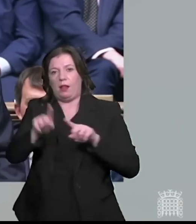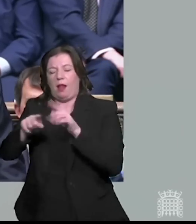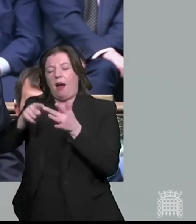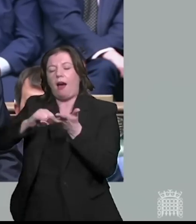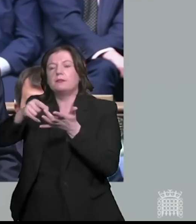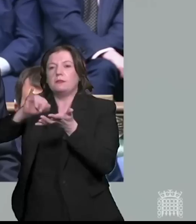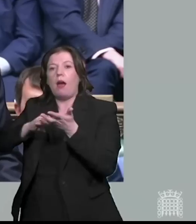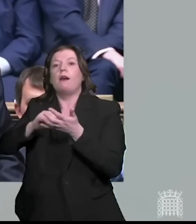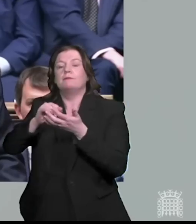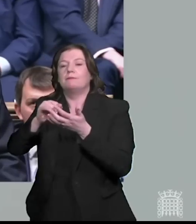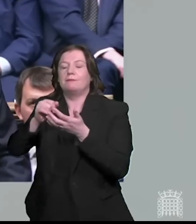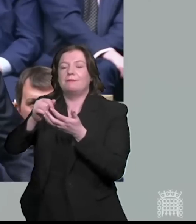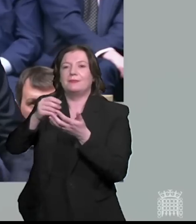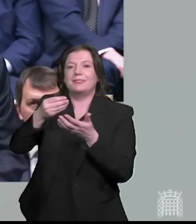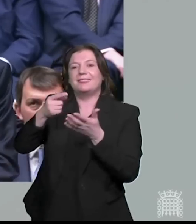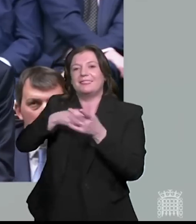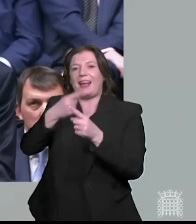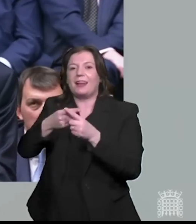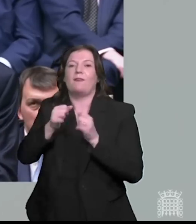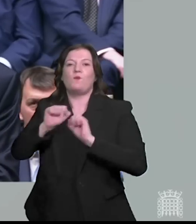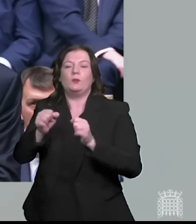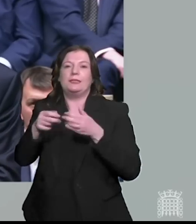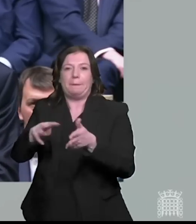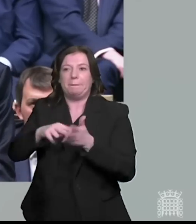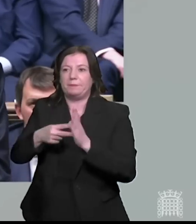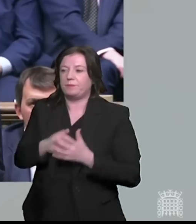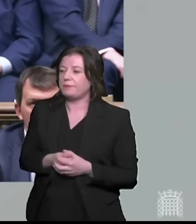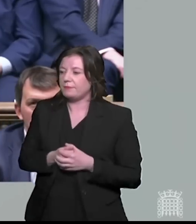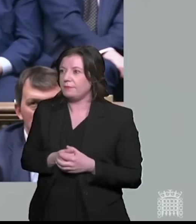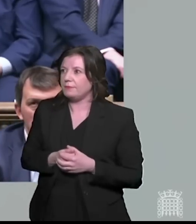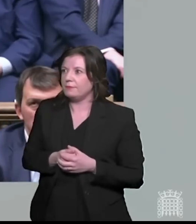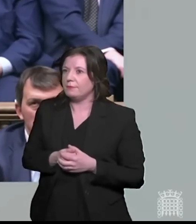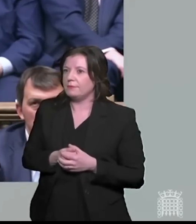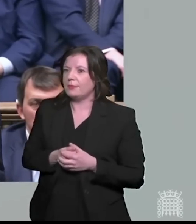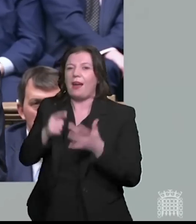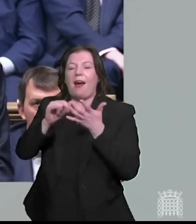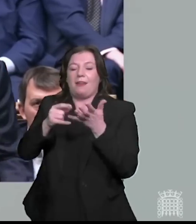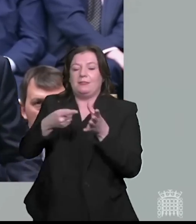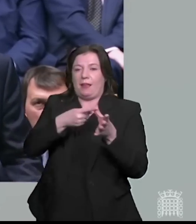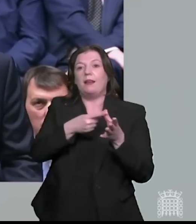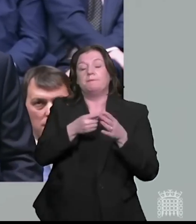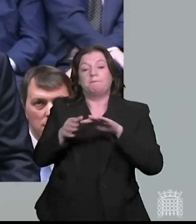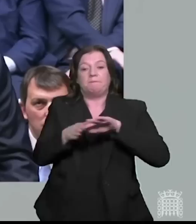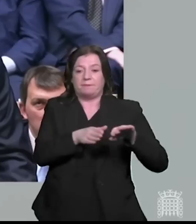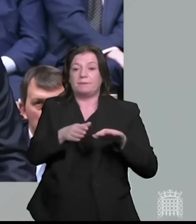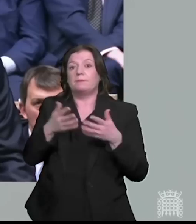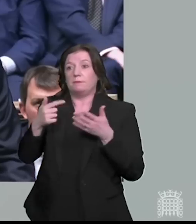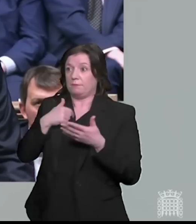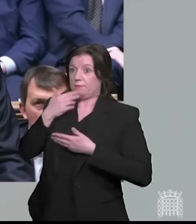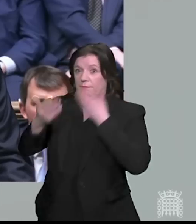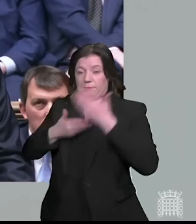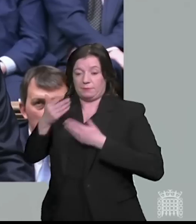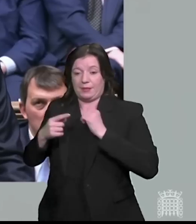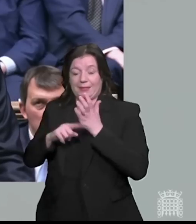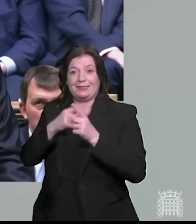tackle promoters of tax avoidance schemes. Madam Deputy Speaker, taken together, today's measures lead to a slightly lower